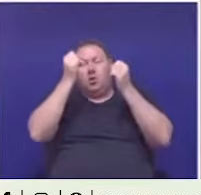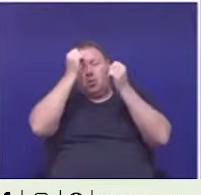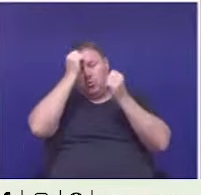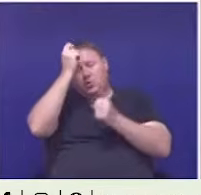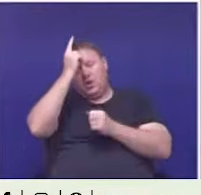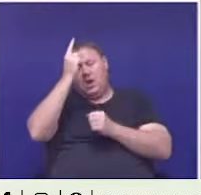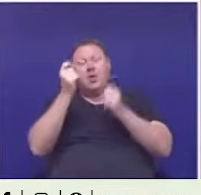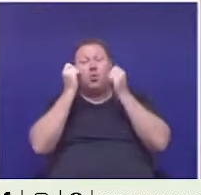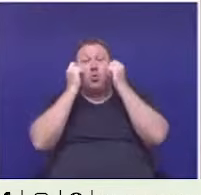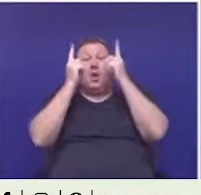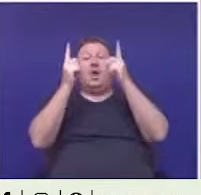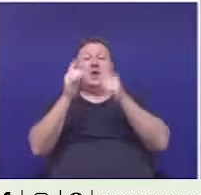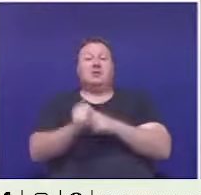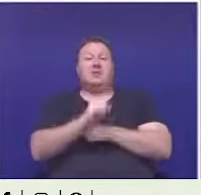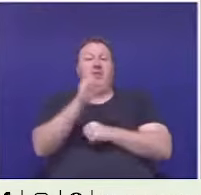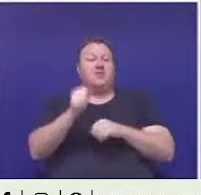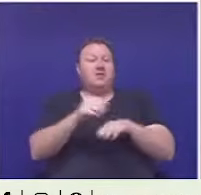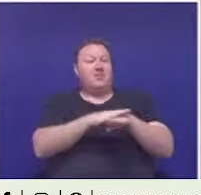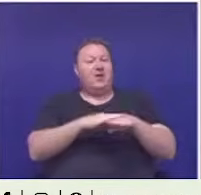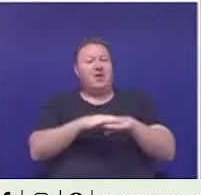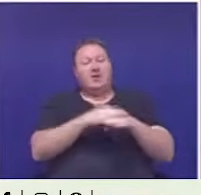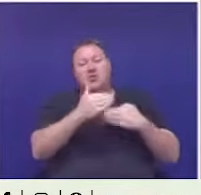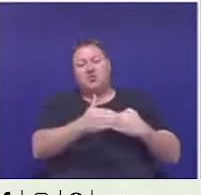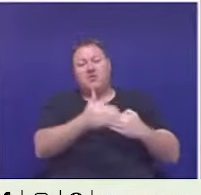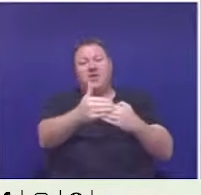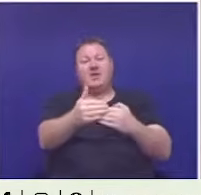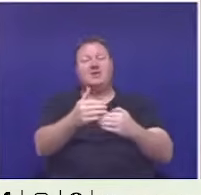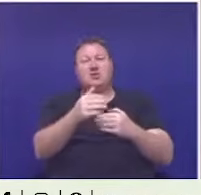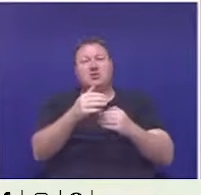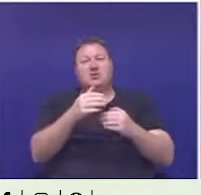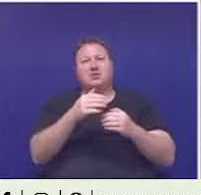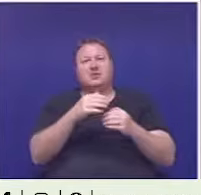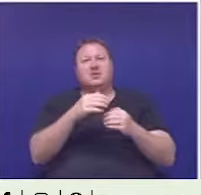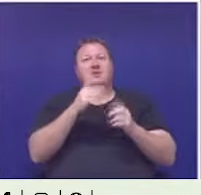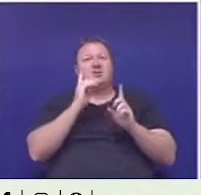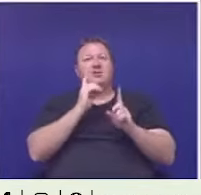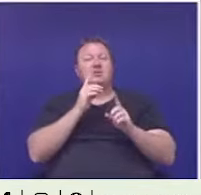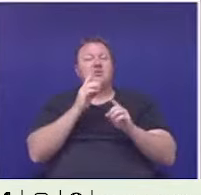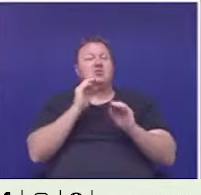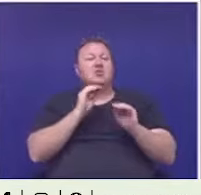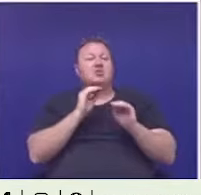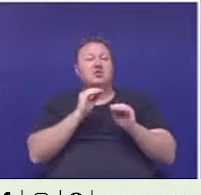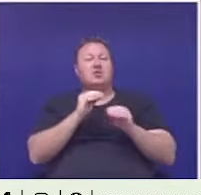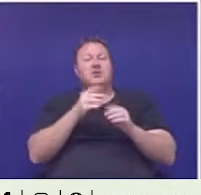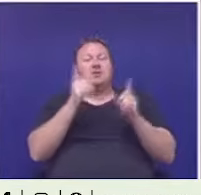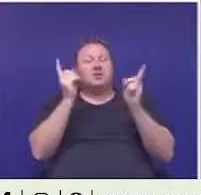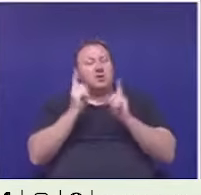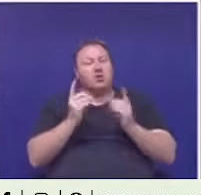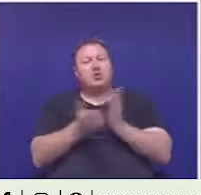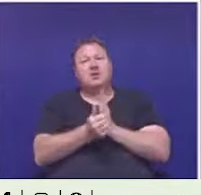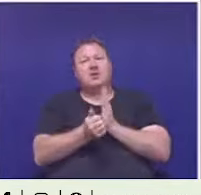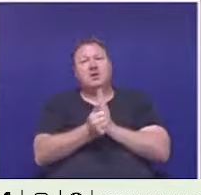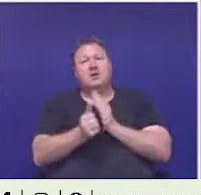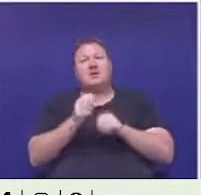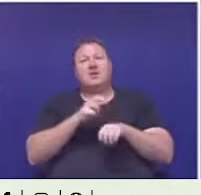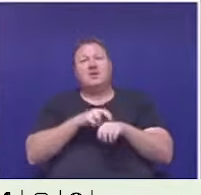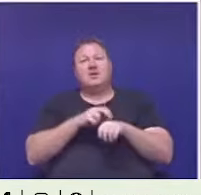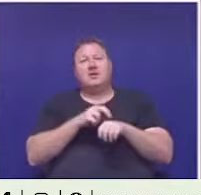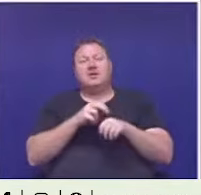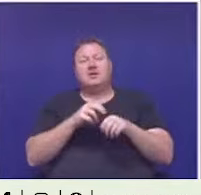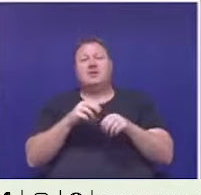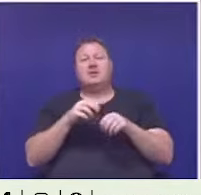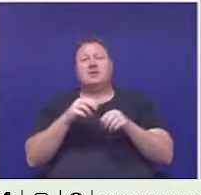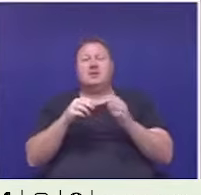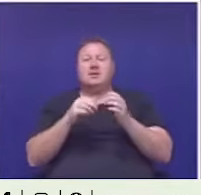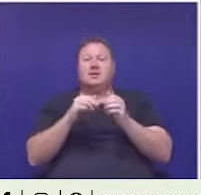in South Africa that actually foundation phase teaching is a specialized skill. Similar to how you would want to go find a maths teacher, a science